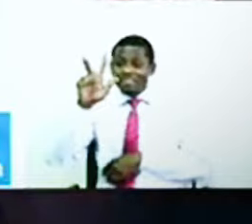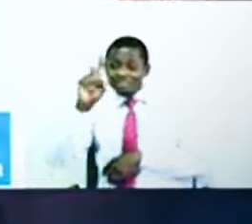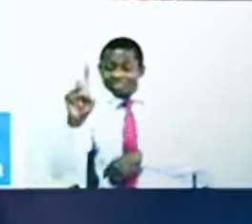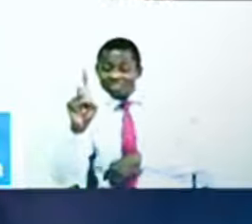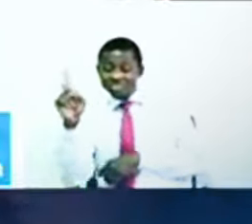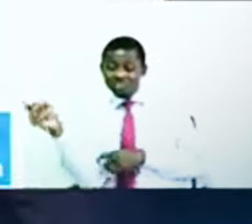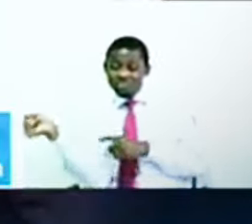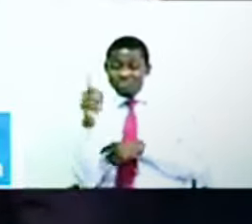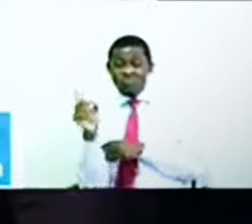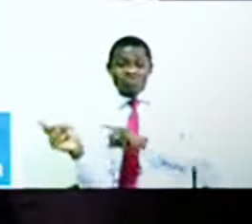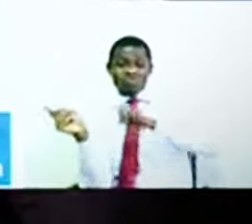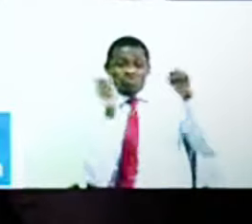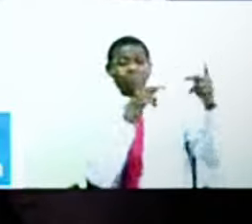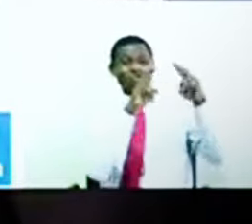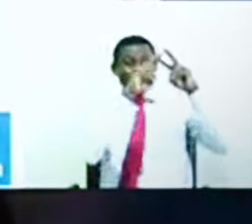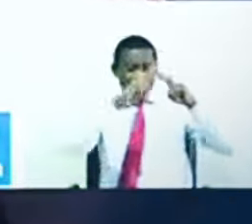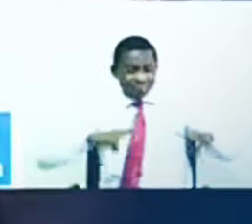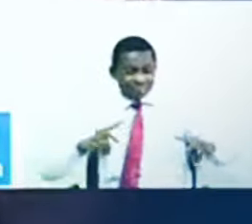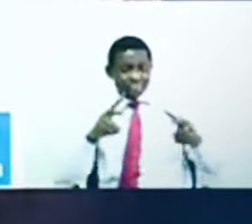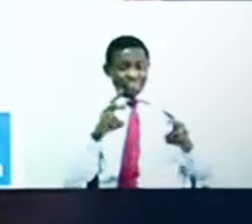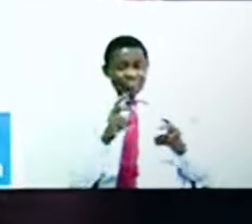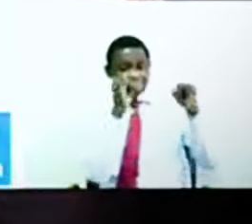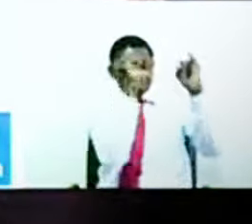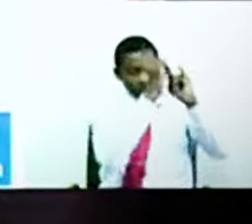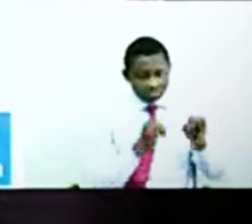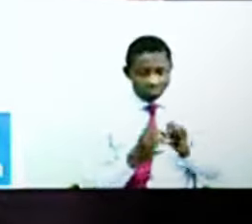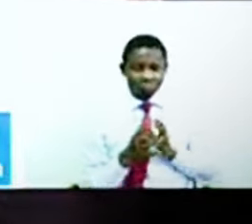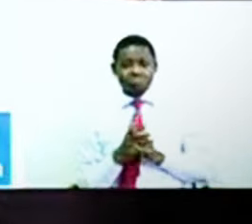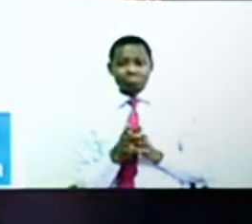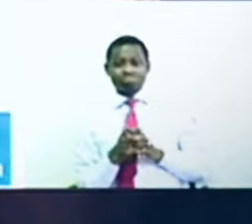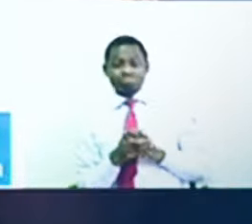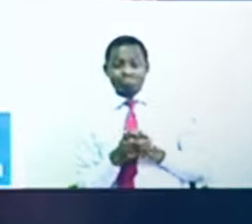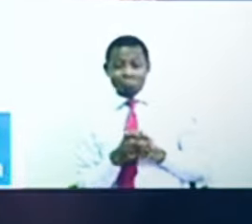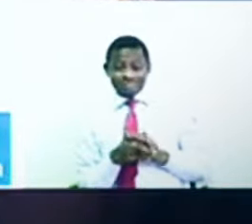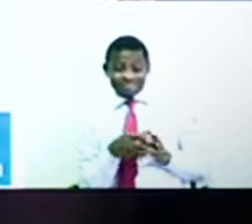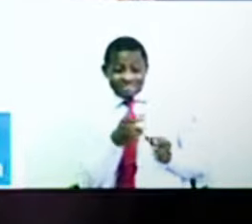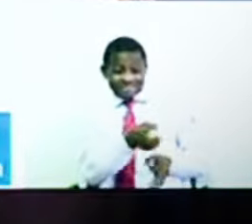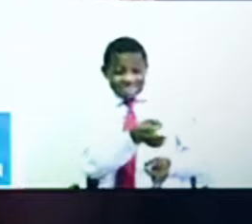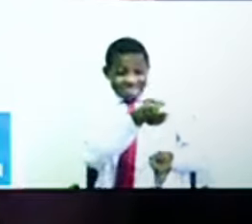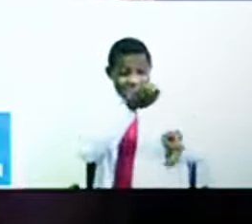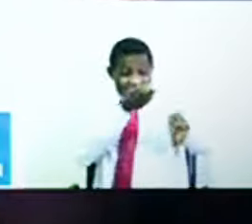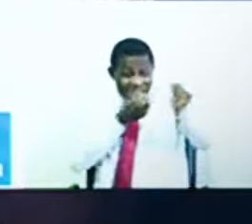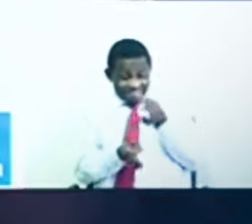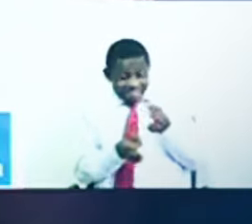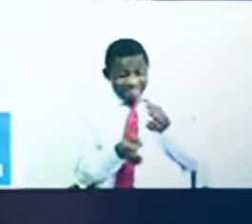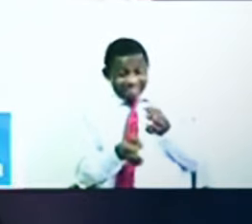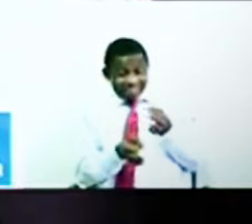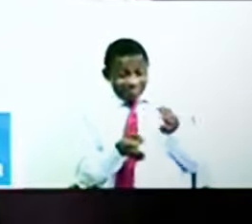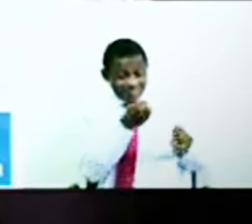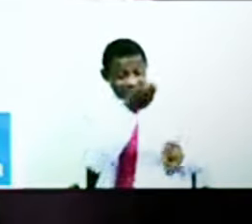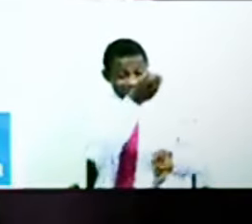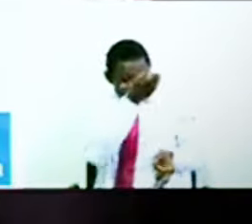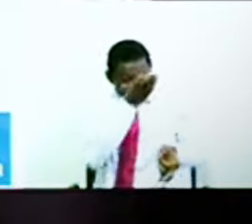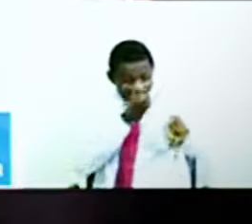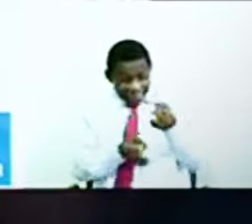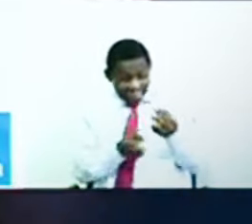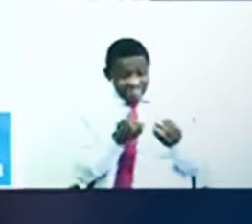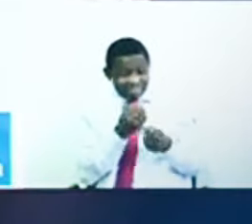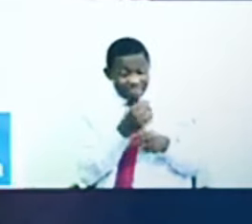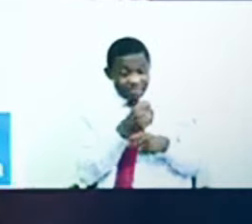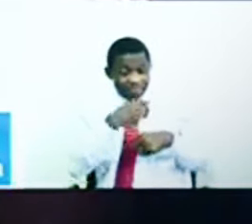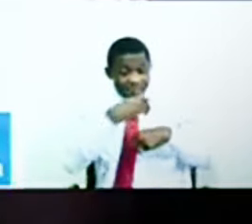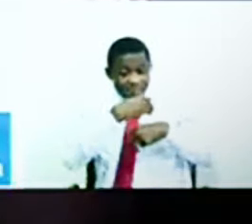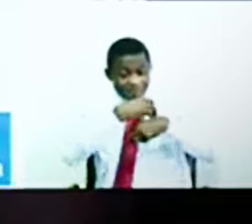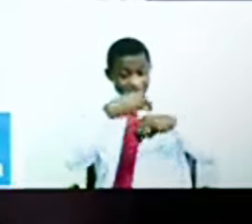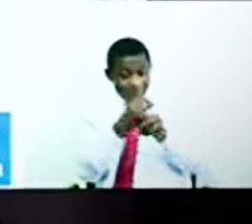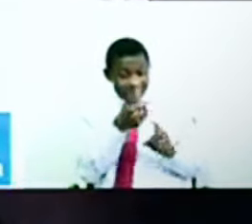of breaking free, enti obede ne ho no, he sings and as a new creation, but he still